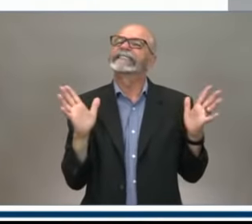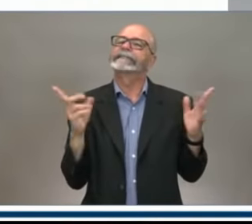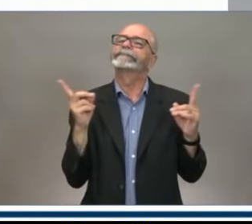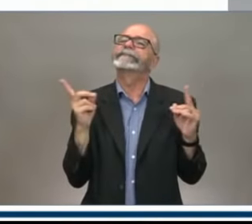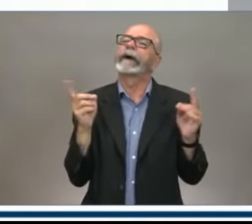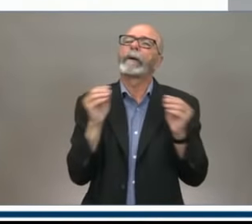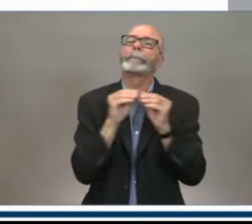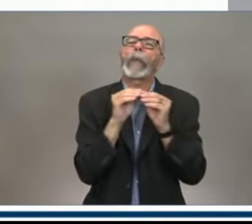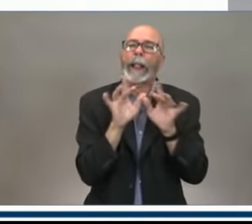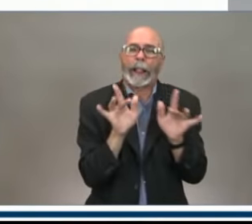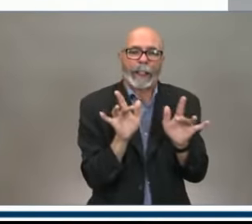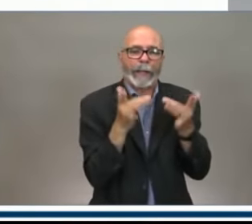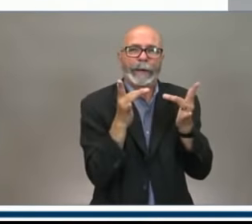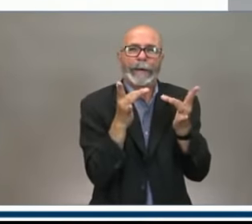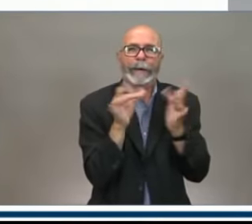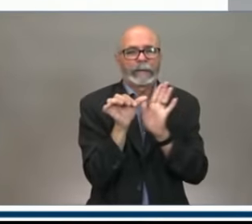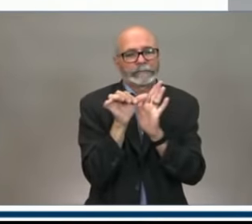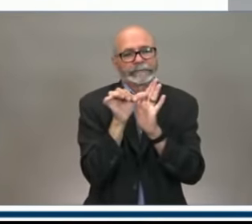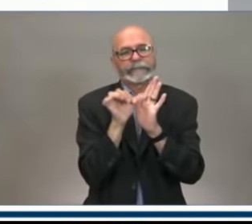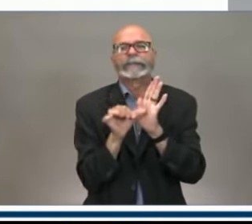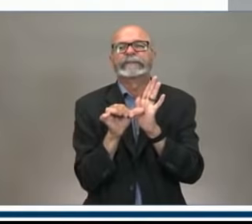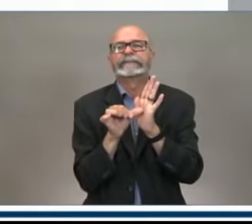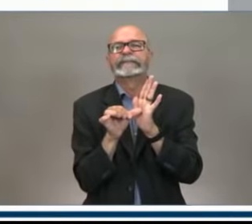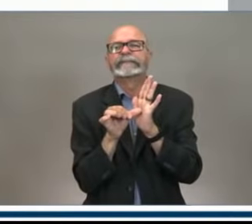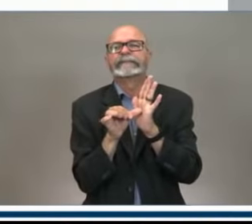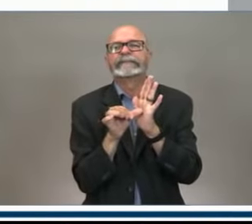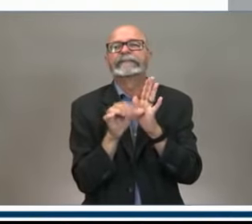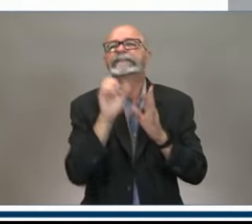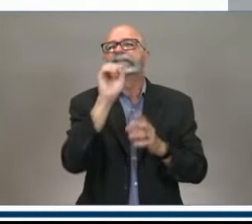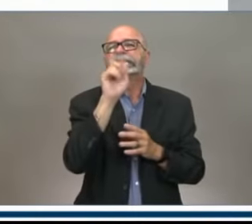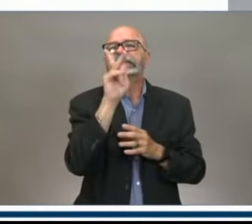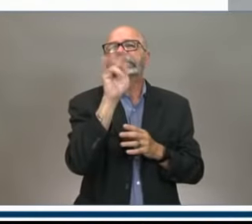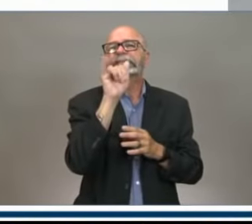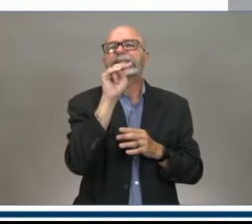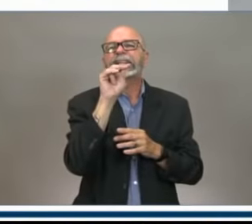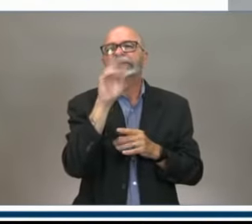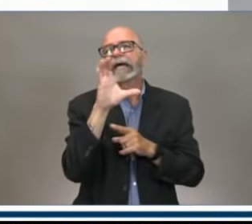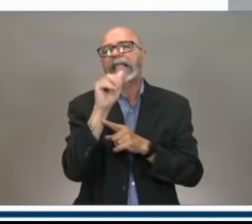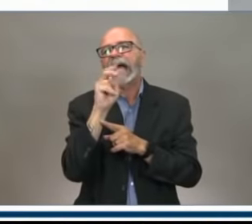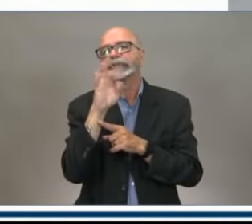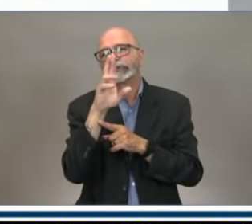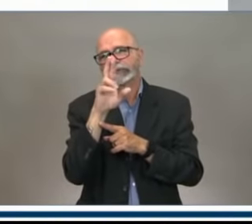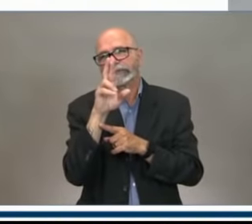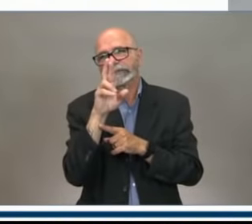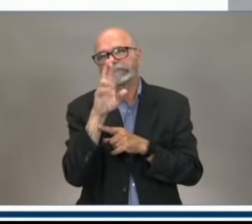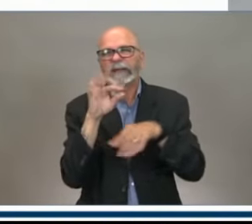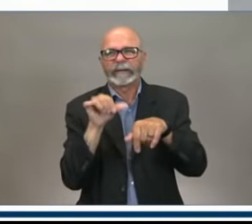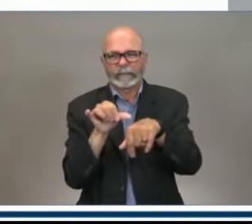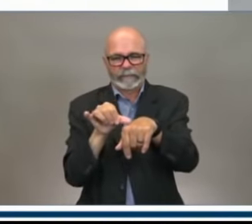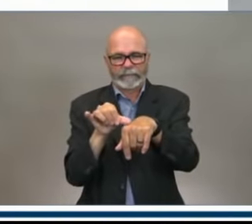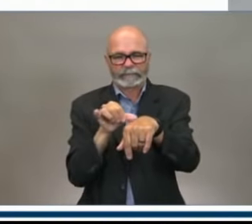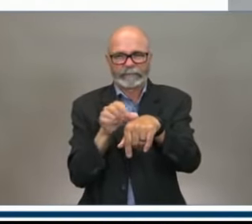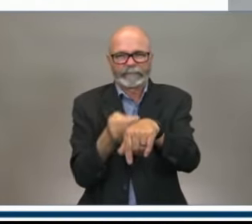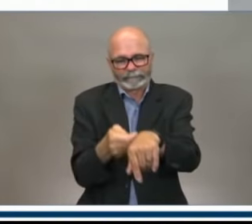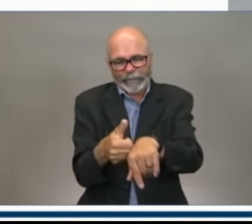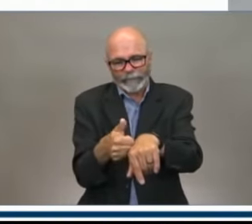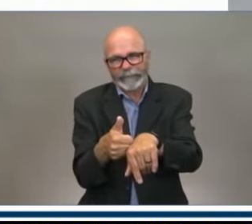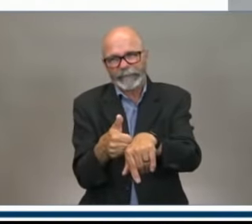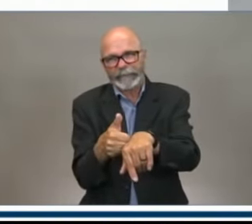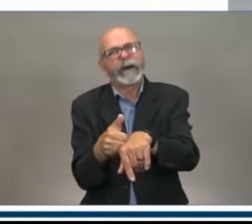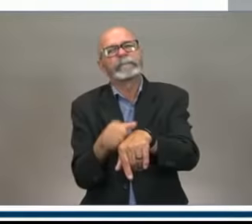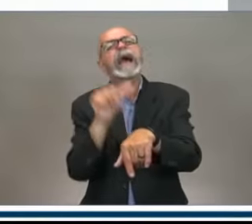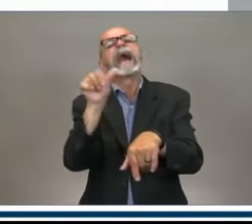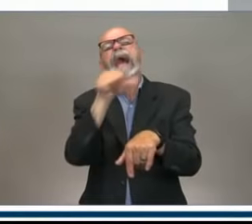a minor type of skin cancer, which is diagnosed. It only spreads locally. It's been removed, but I need another type of surgery